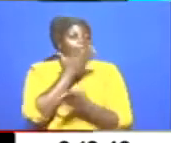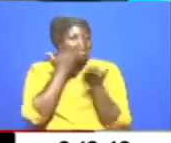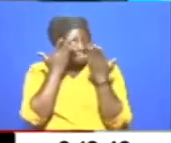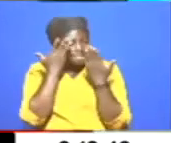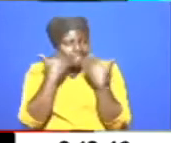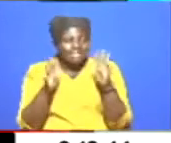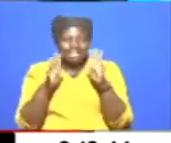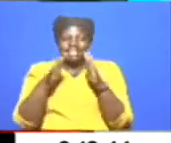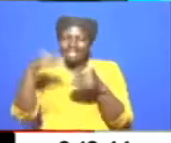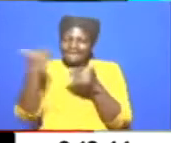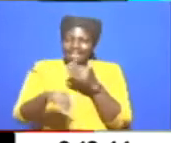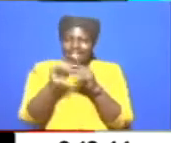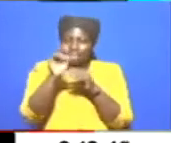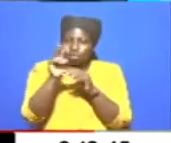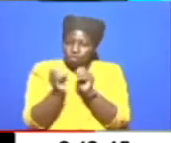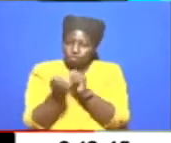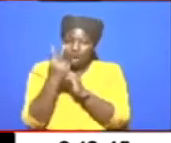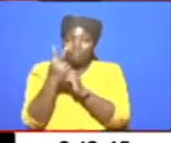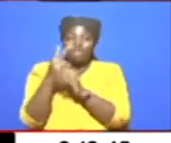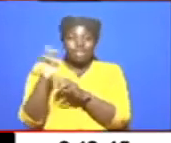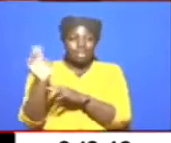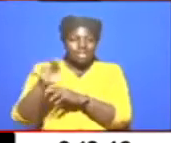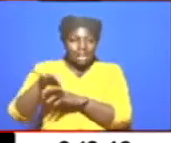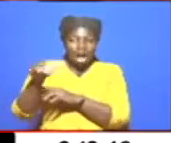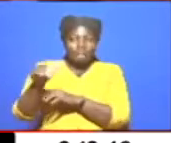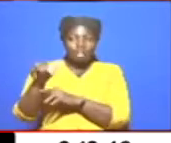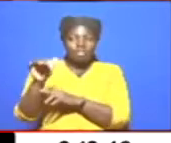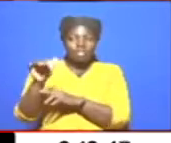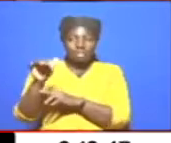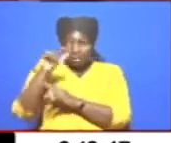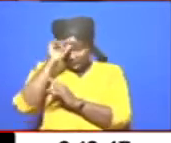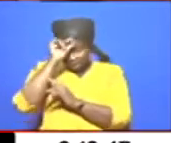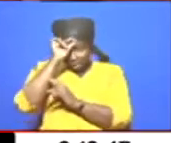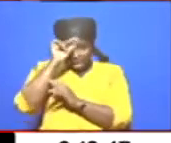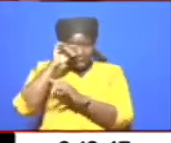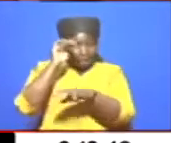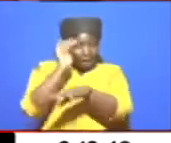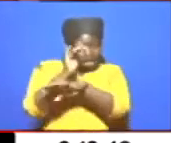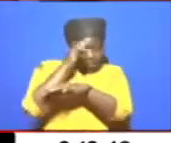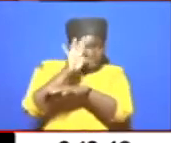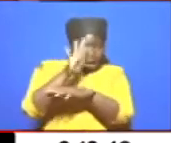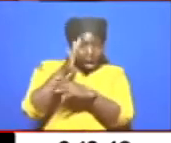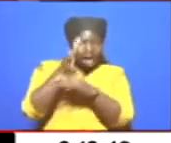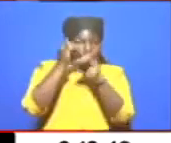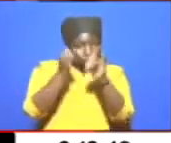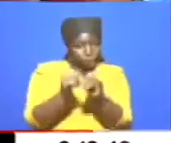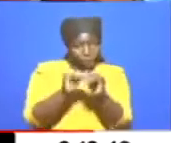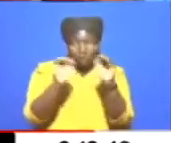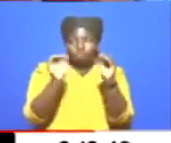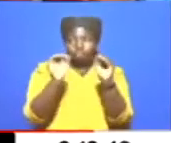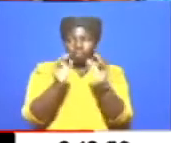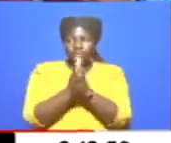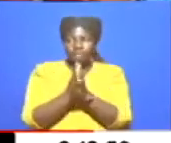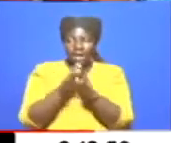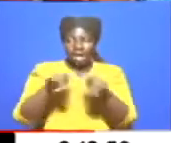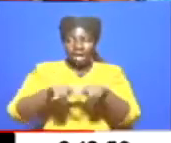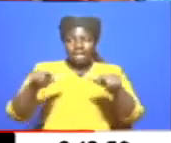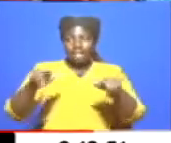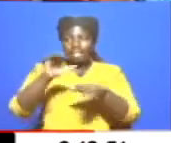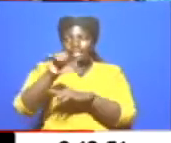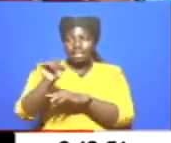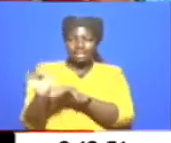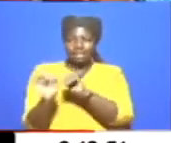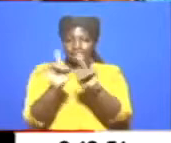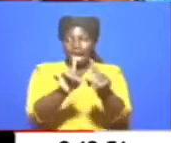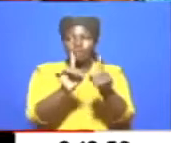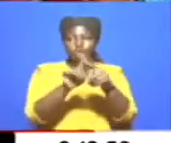is yet to seek its renewal. Lands Cabinet Secretary Farida Karoney appeared before the Senate